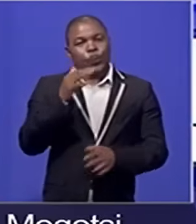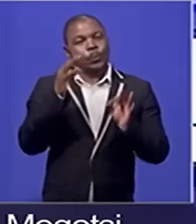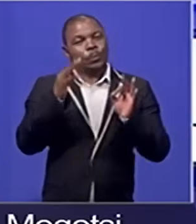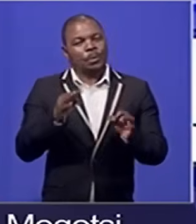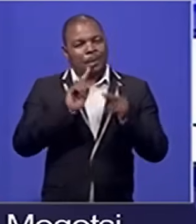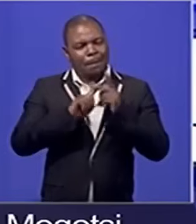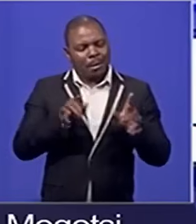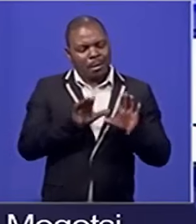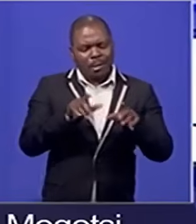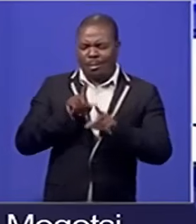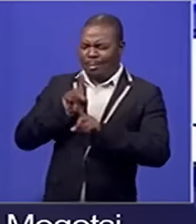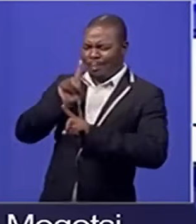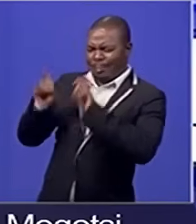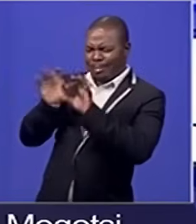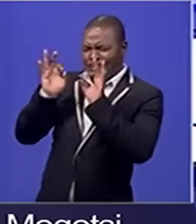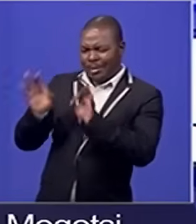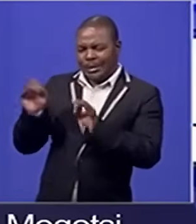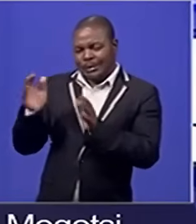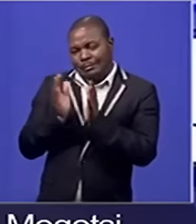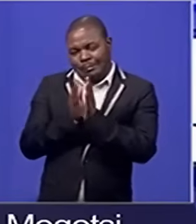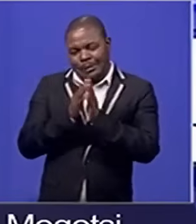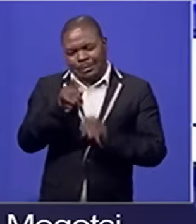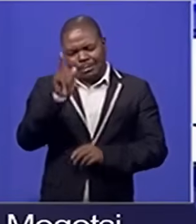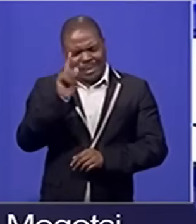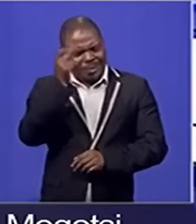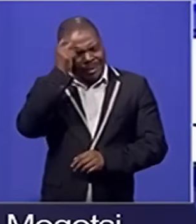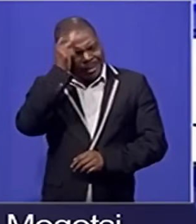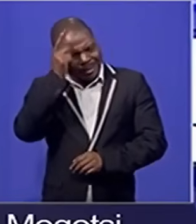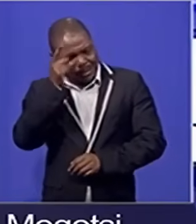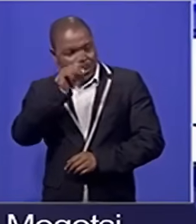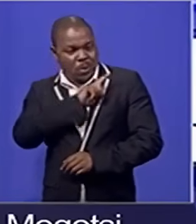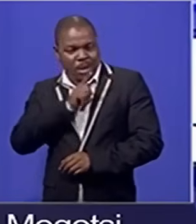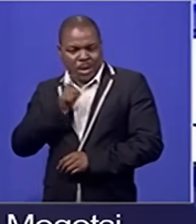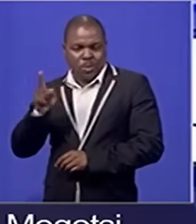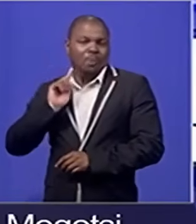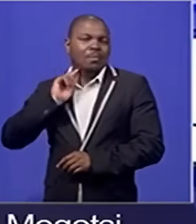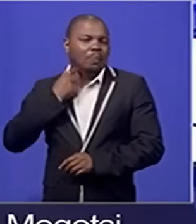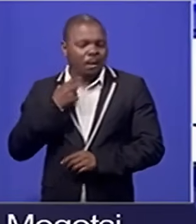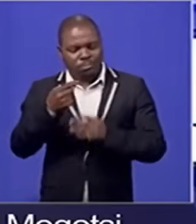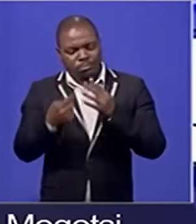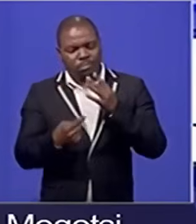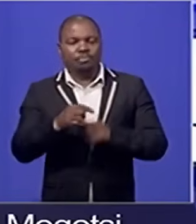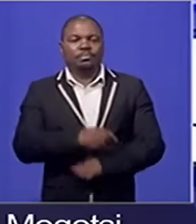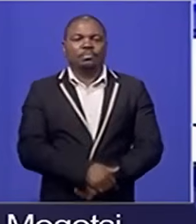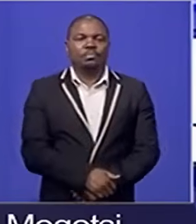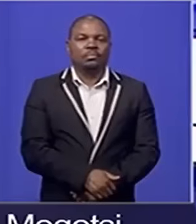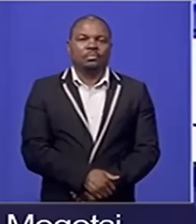gatelelwa ka dipotšišo o ile a kgopela komišene gore e kwešiše gore ke ka baka la eng a bolela maaka.